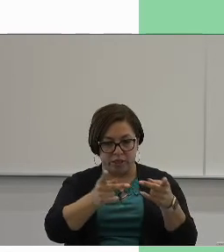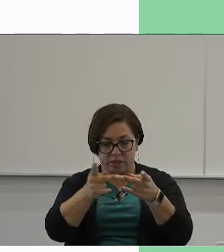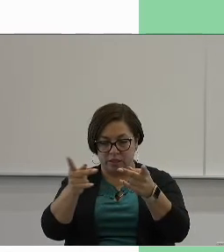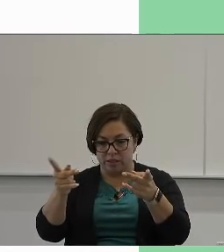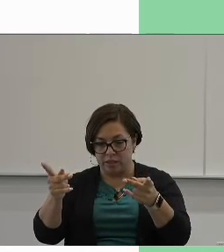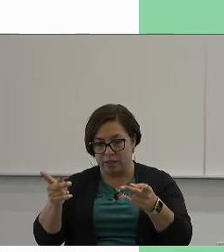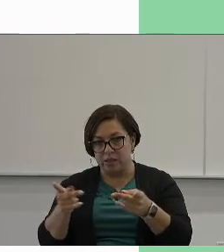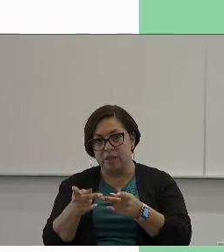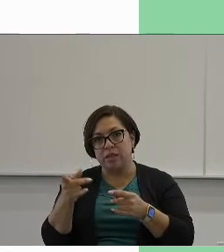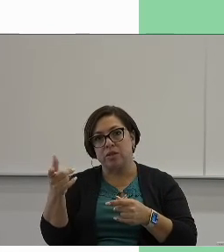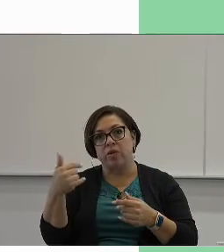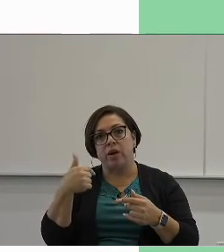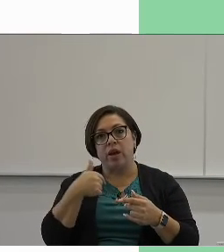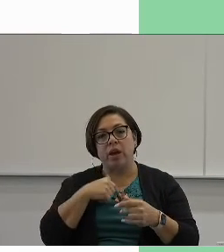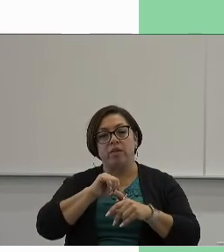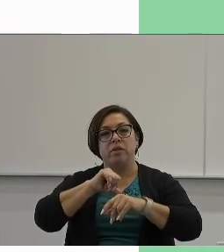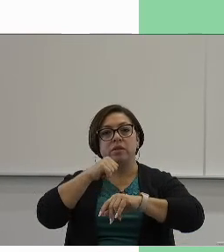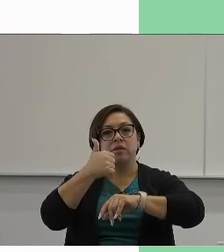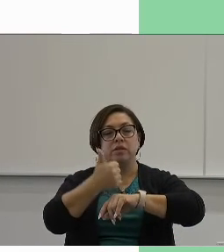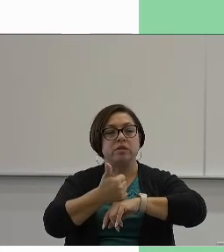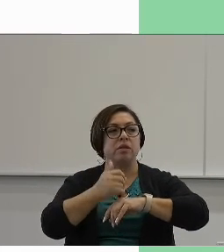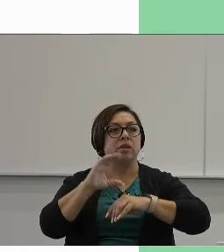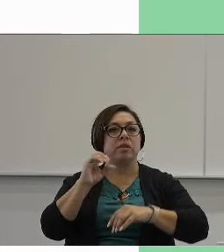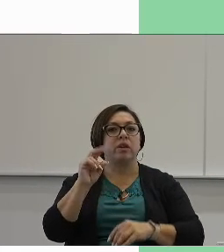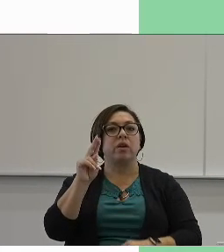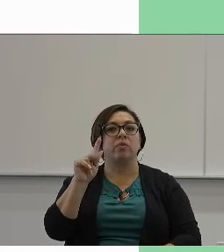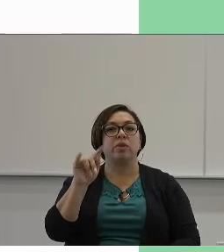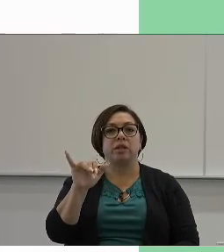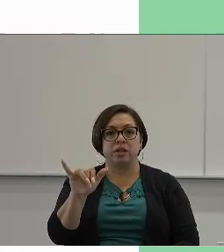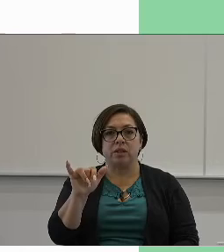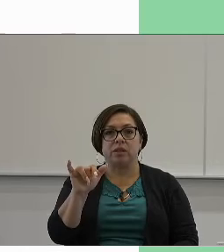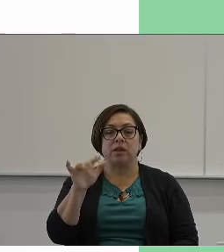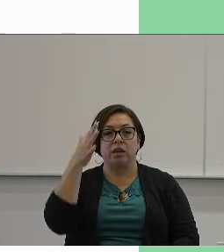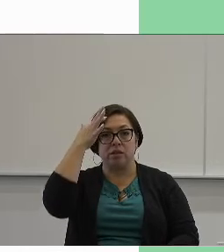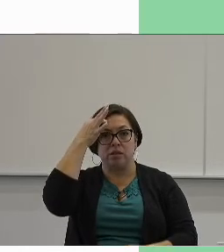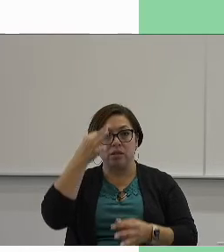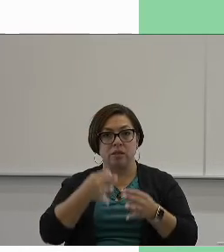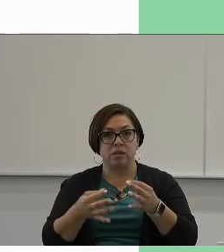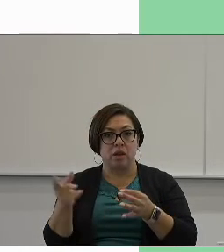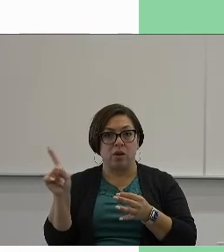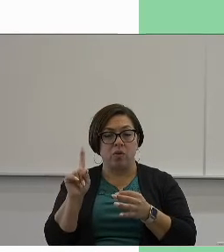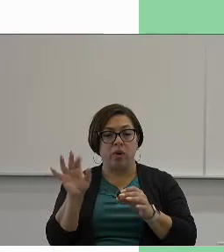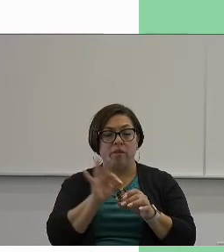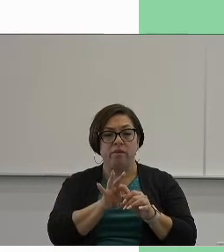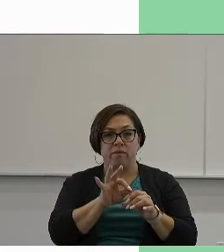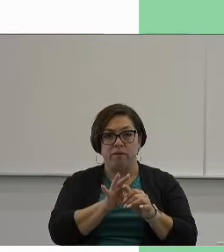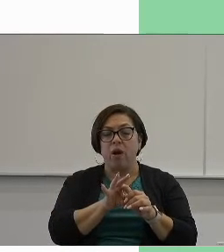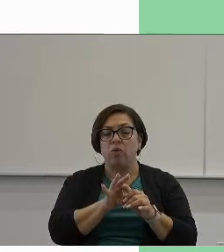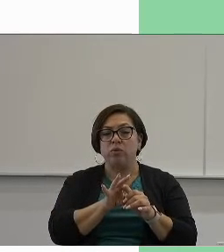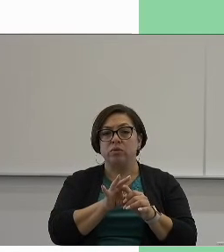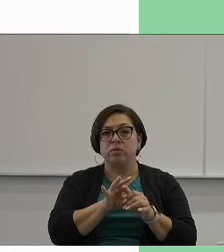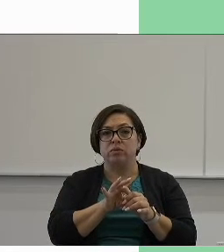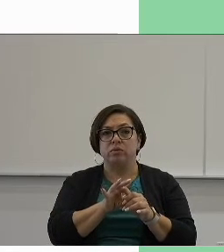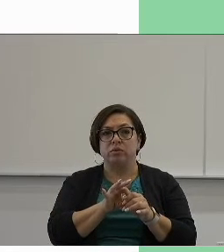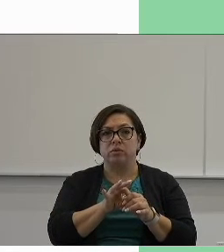precincts obviously are set by the county and determine where you go to vote, at least on election day. But